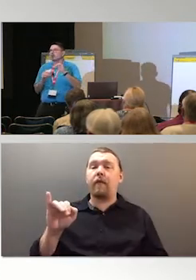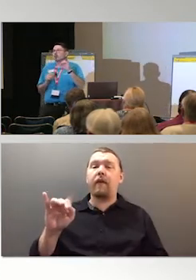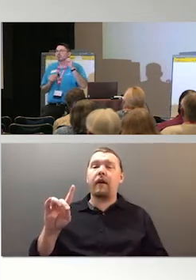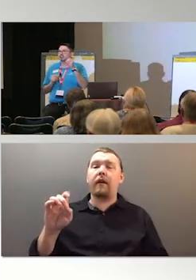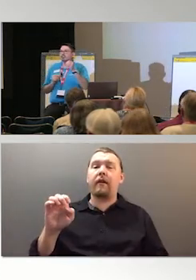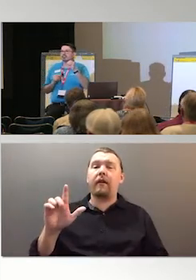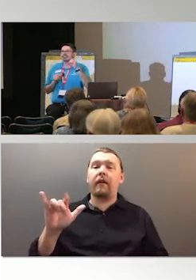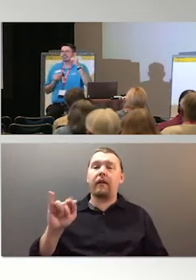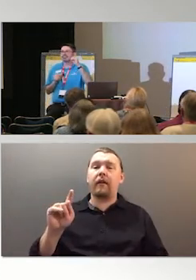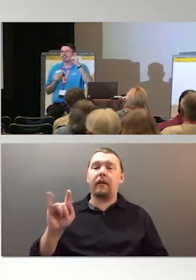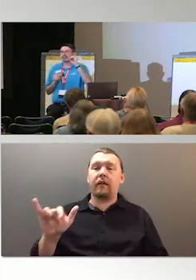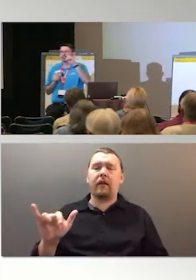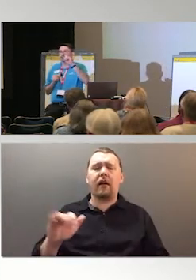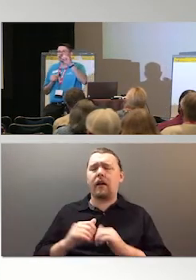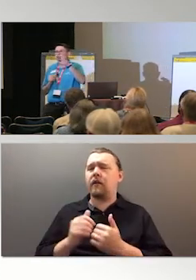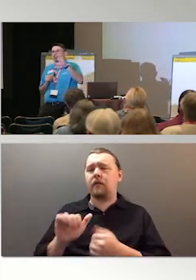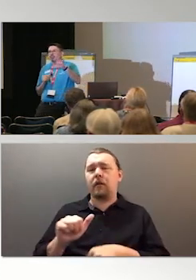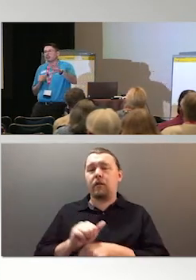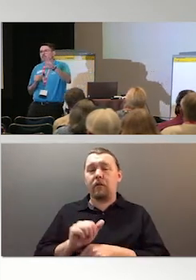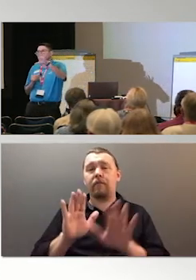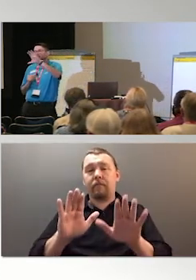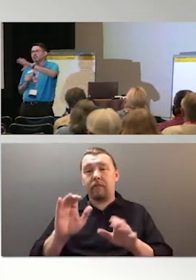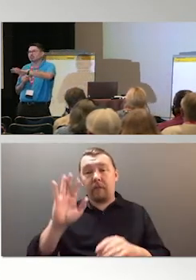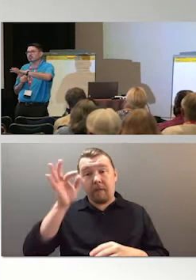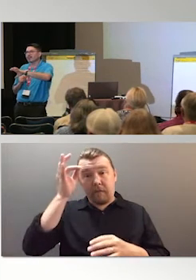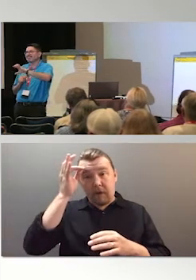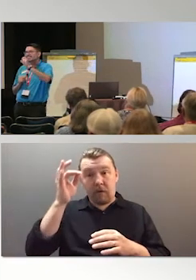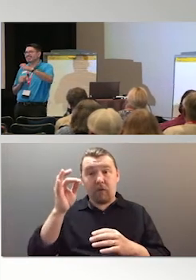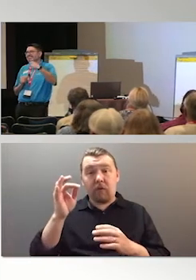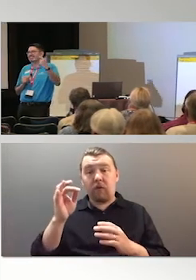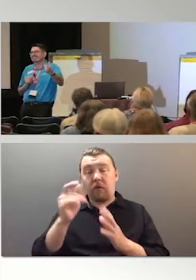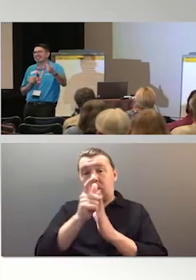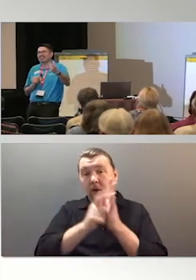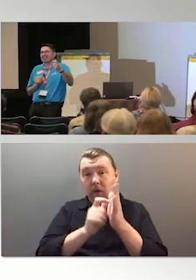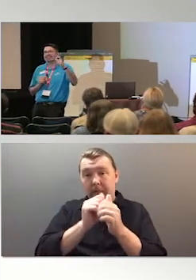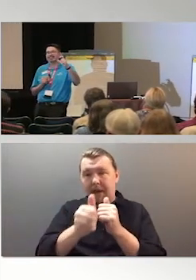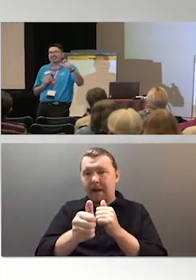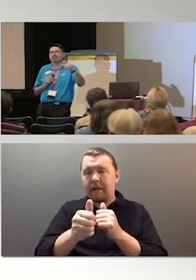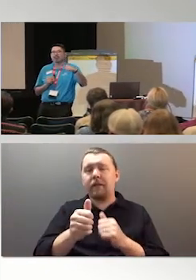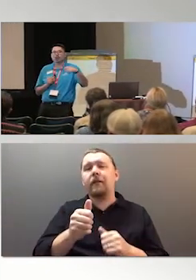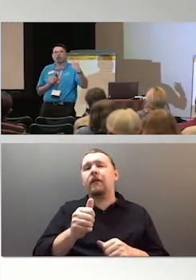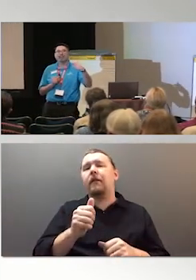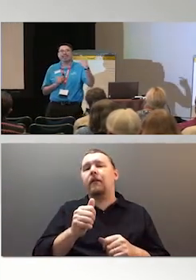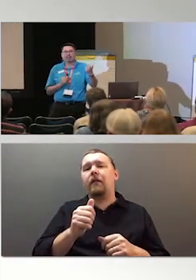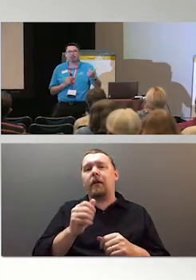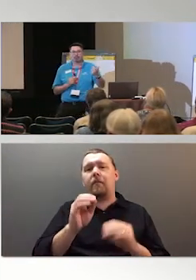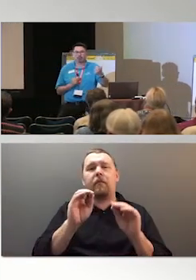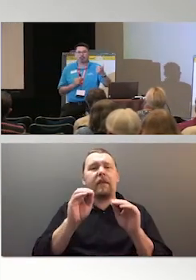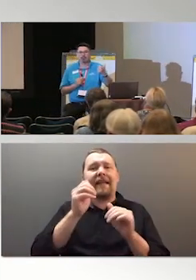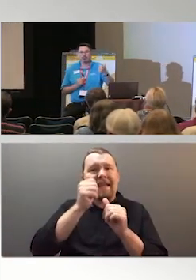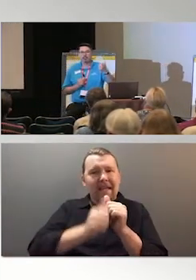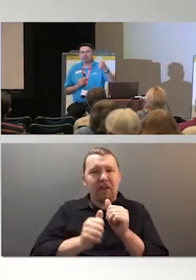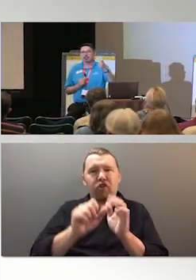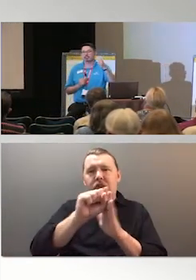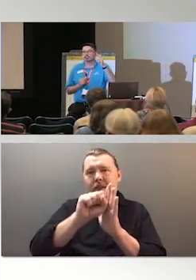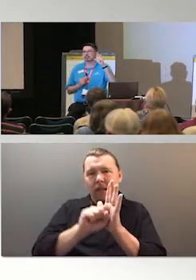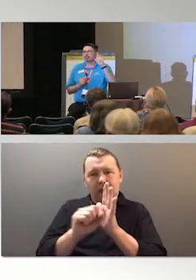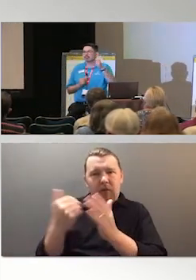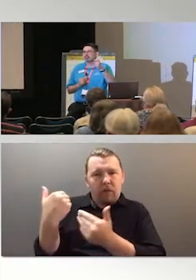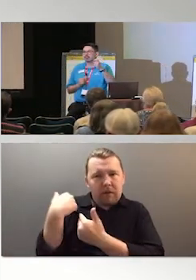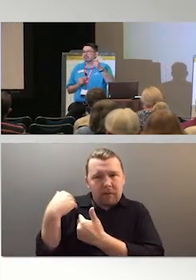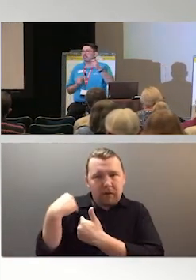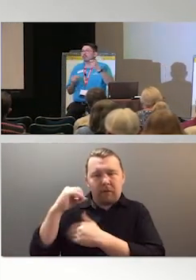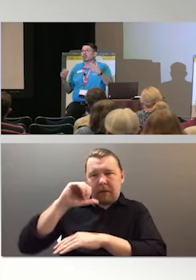So what's interesting is, like I said, when the federal legislation passed, each state had to set up their own Able program. And so